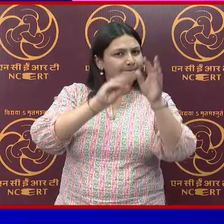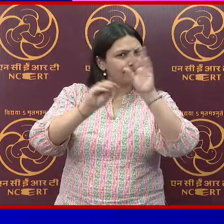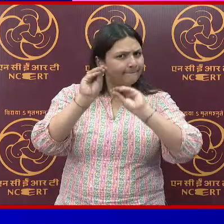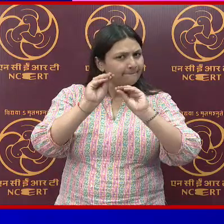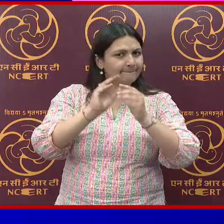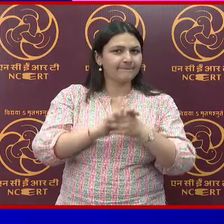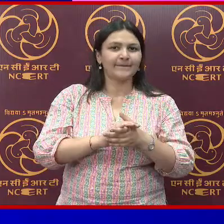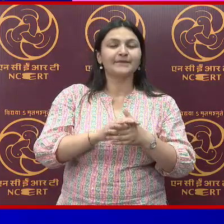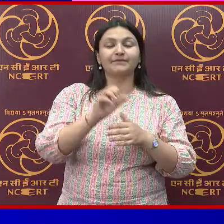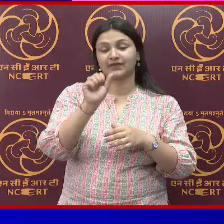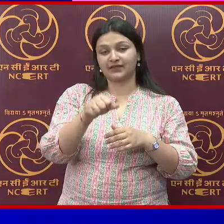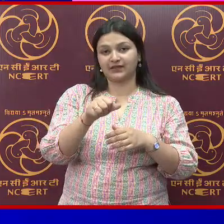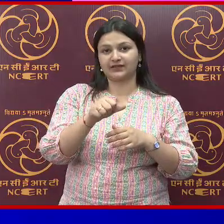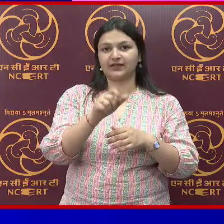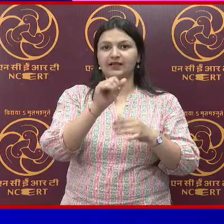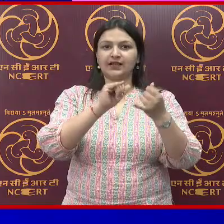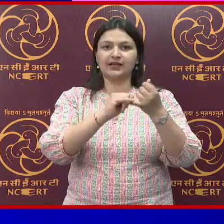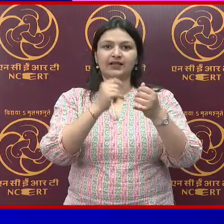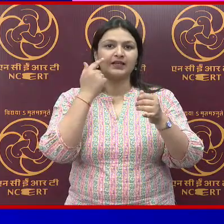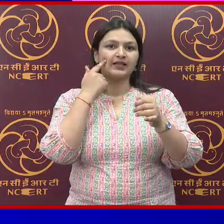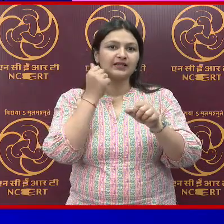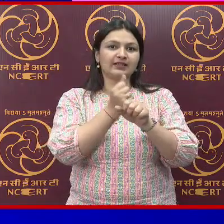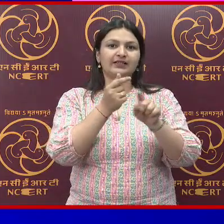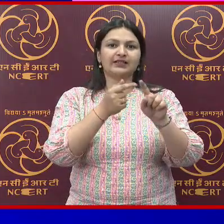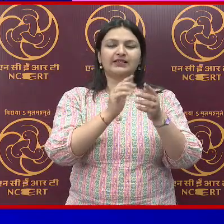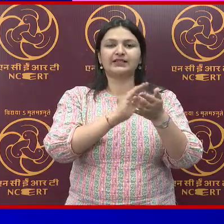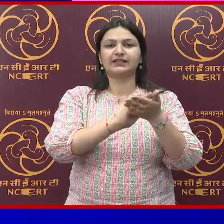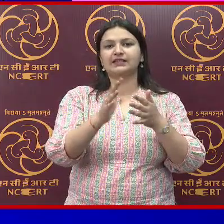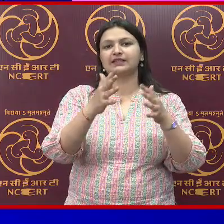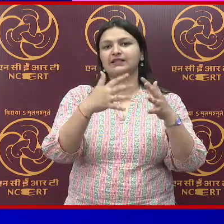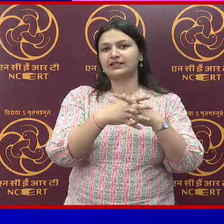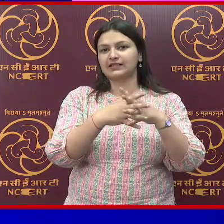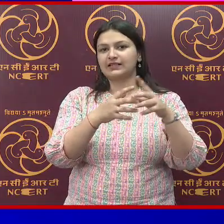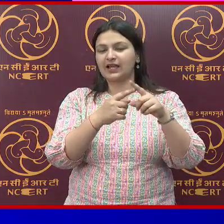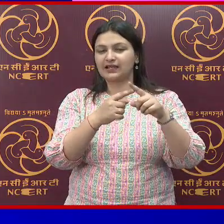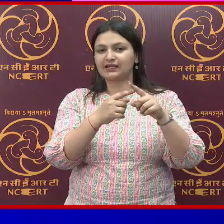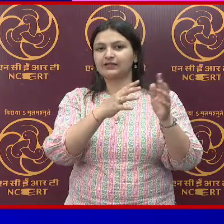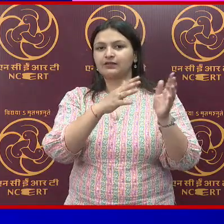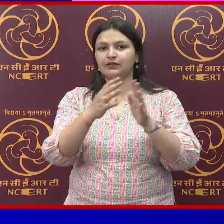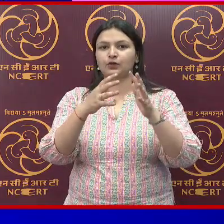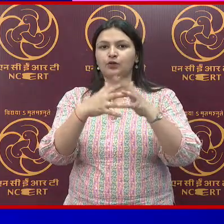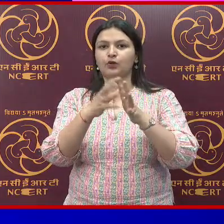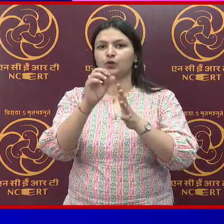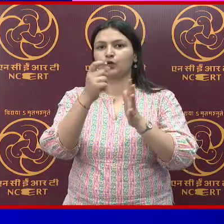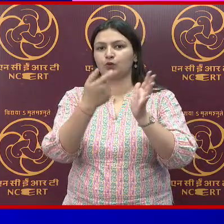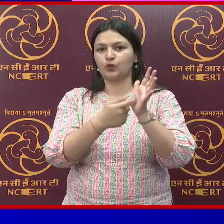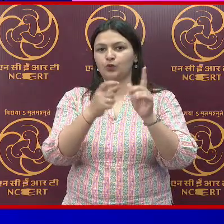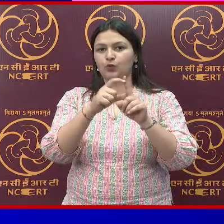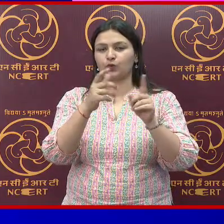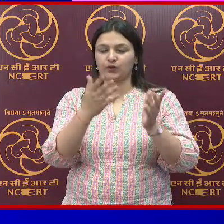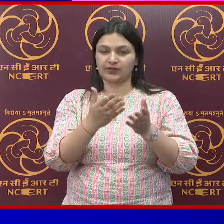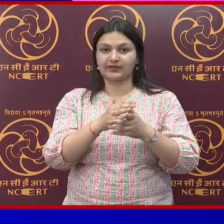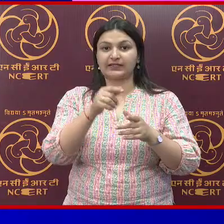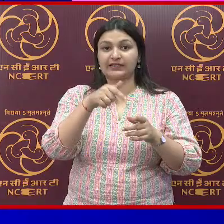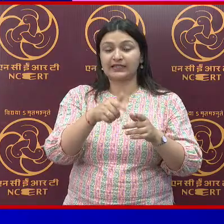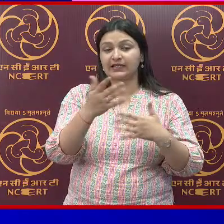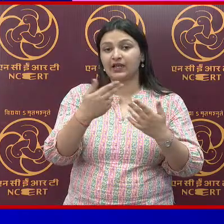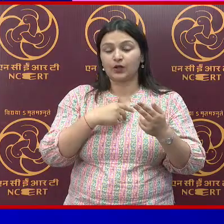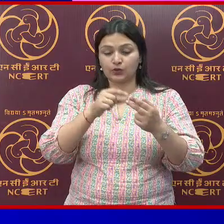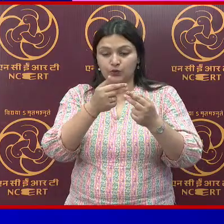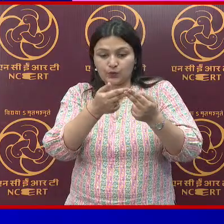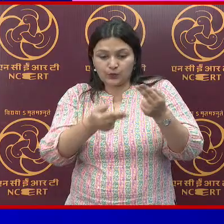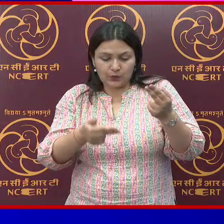are basically those words which come repeatedly in the chapter or in the poem. Okay. And then you are going to see some new words